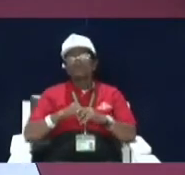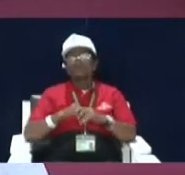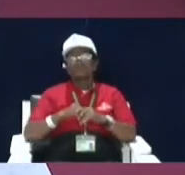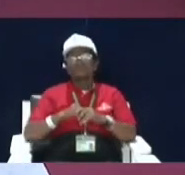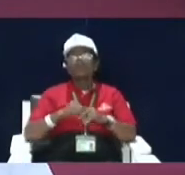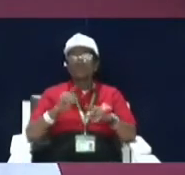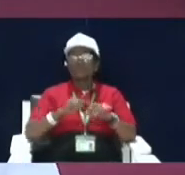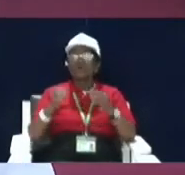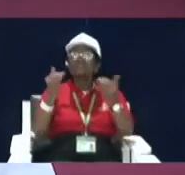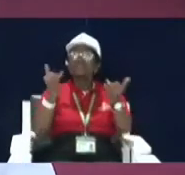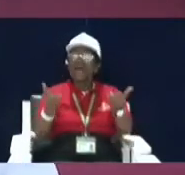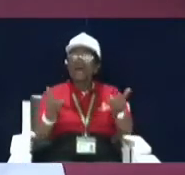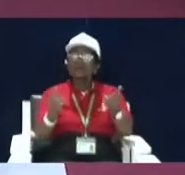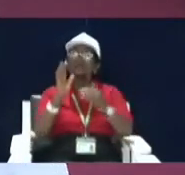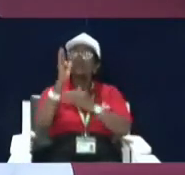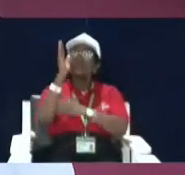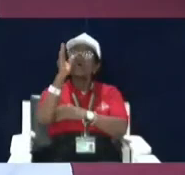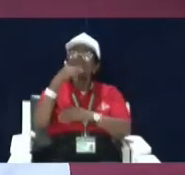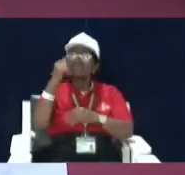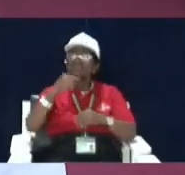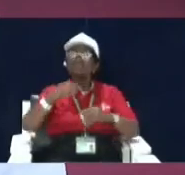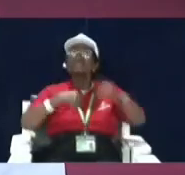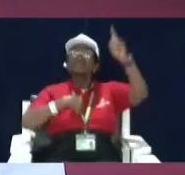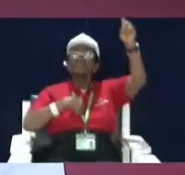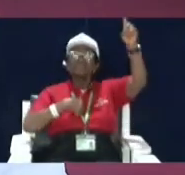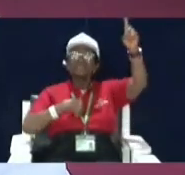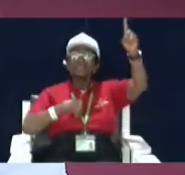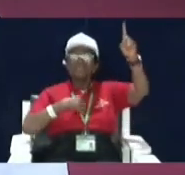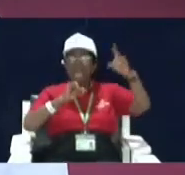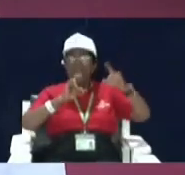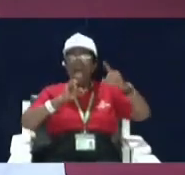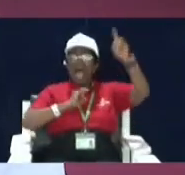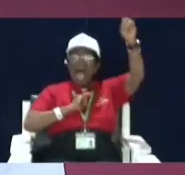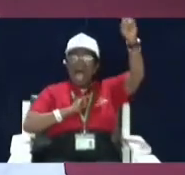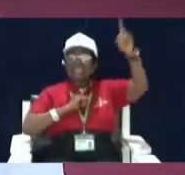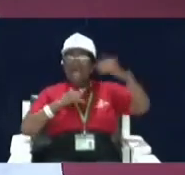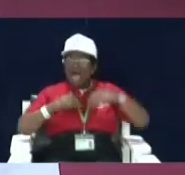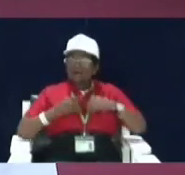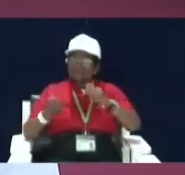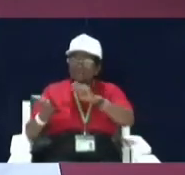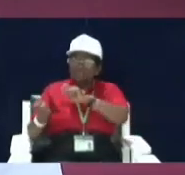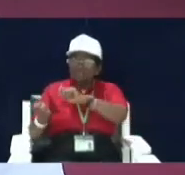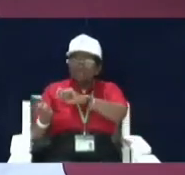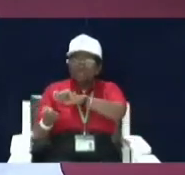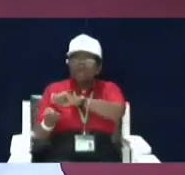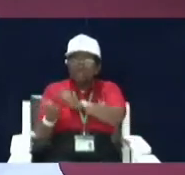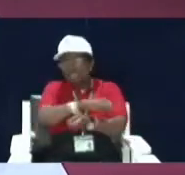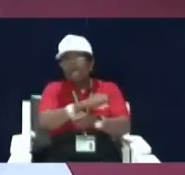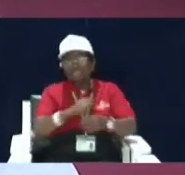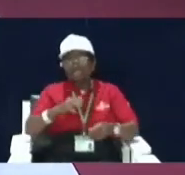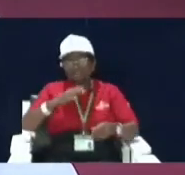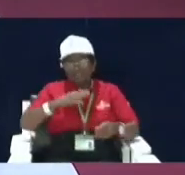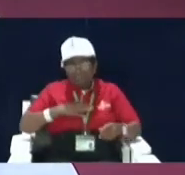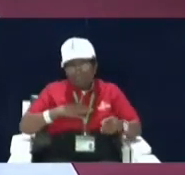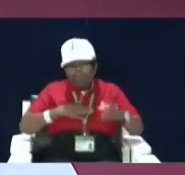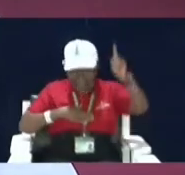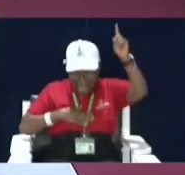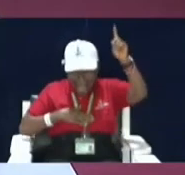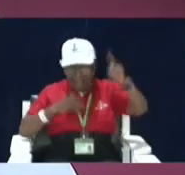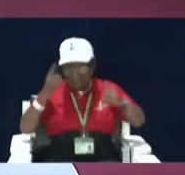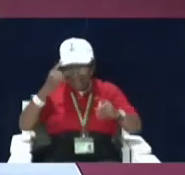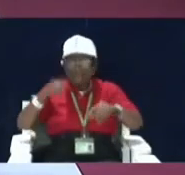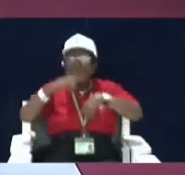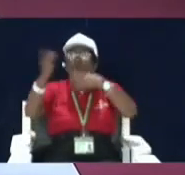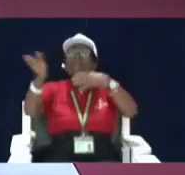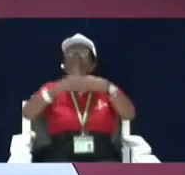But now God says, I've changed my mind. Go back and tell him. I'm not going to